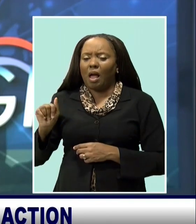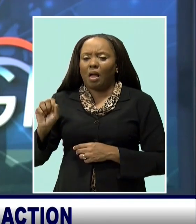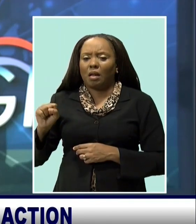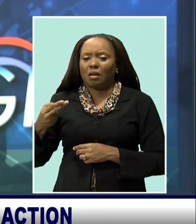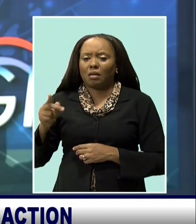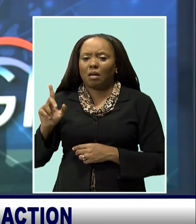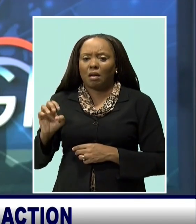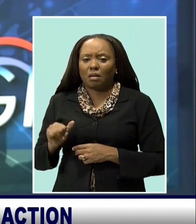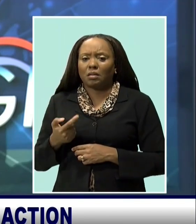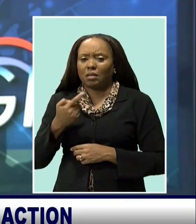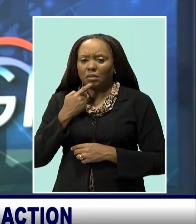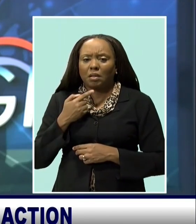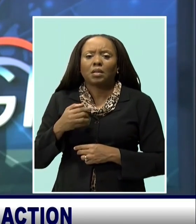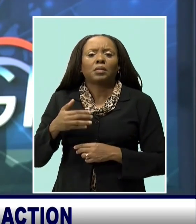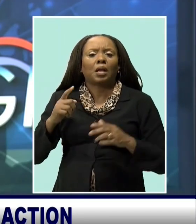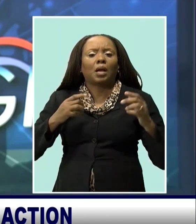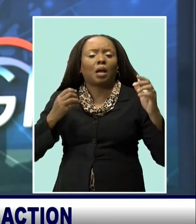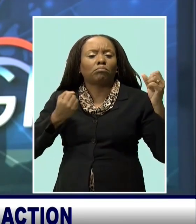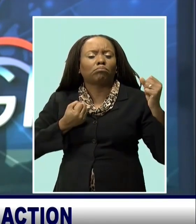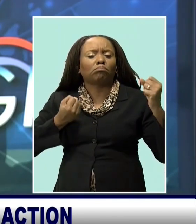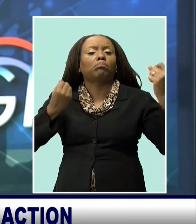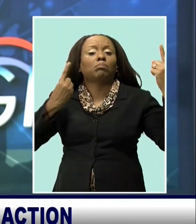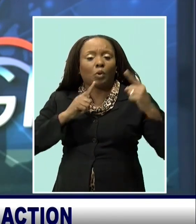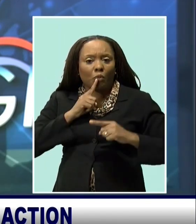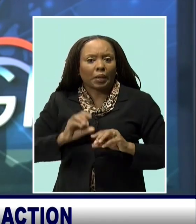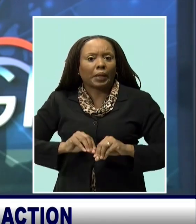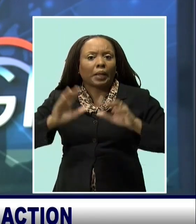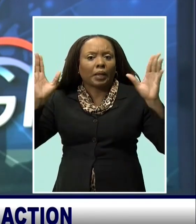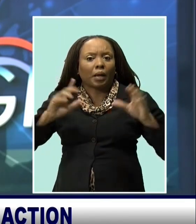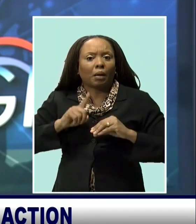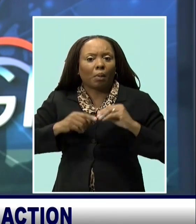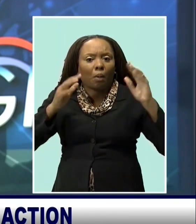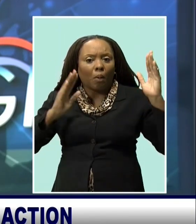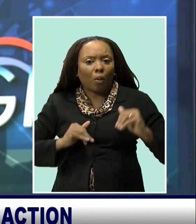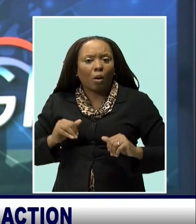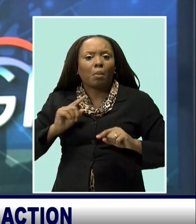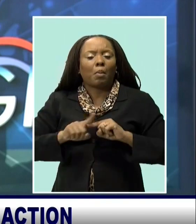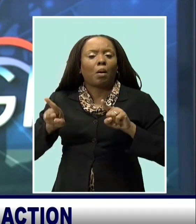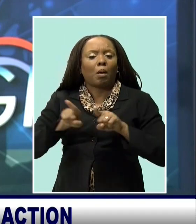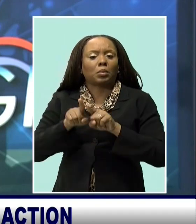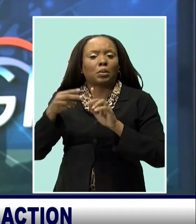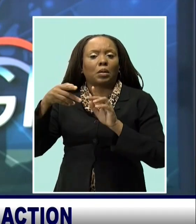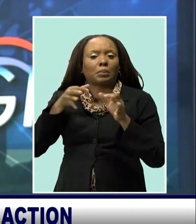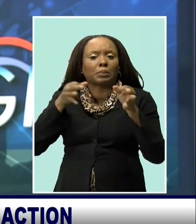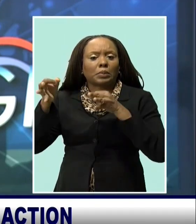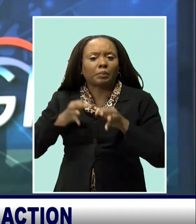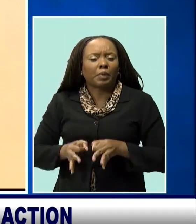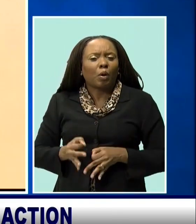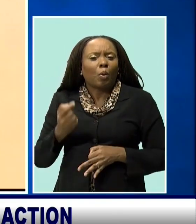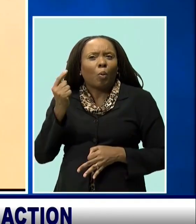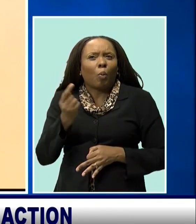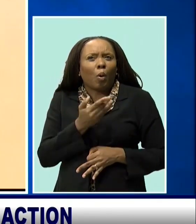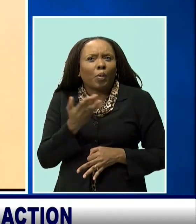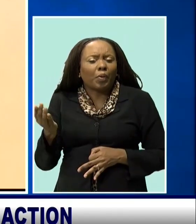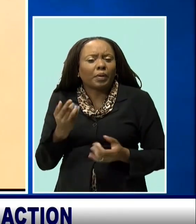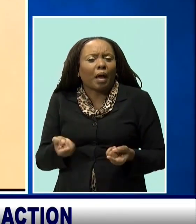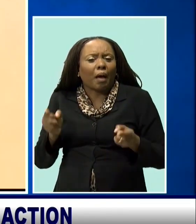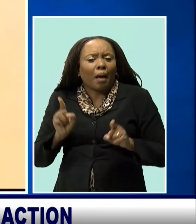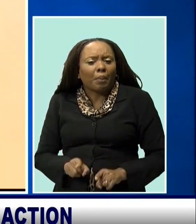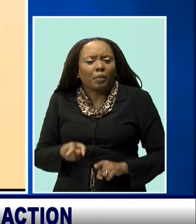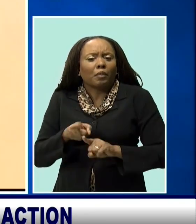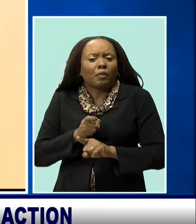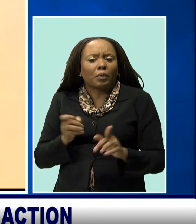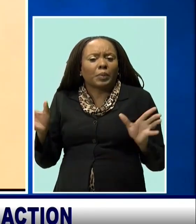hold on to hope. Ms. Lashley also explains one of the main proposals emerging from the event. One of the